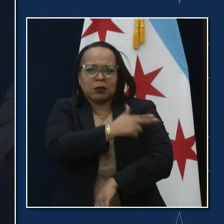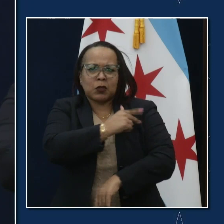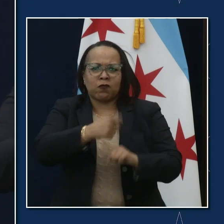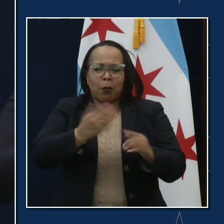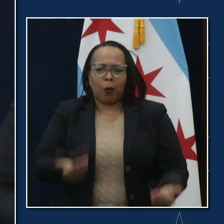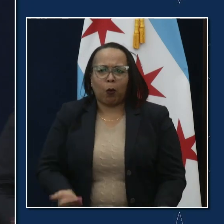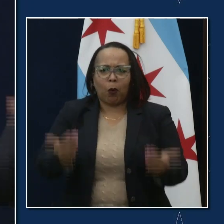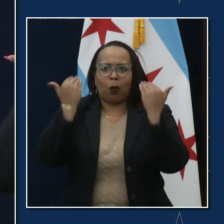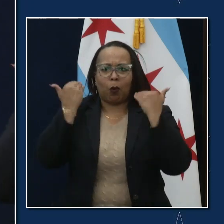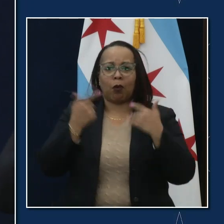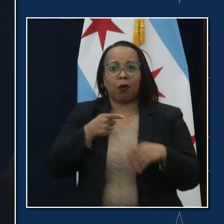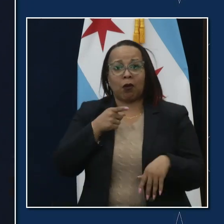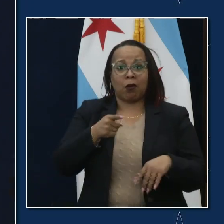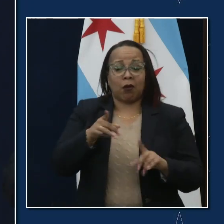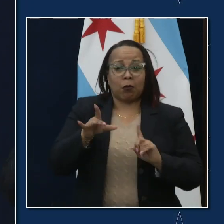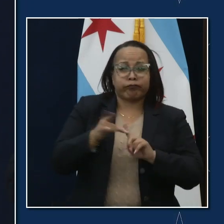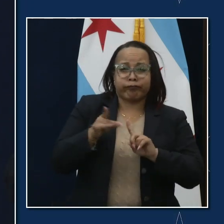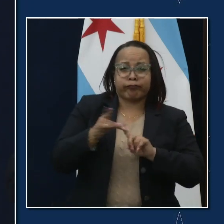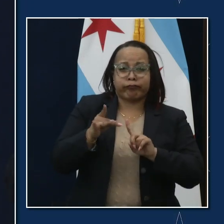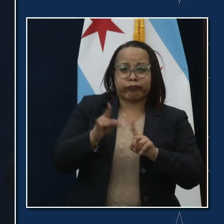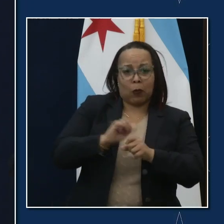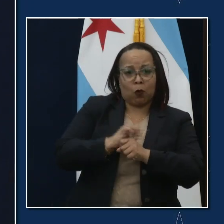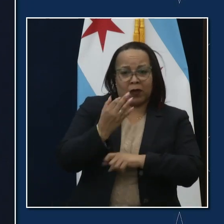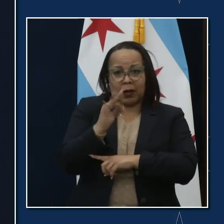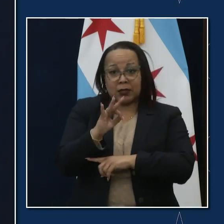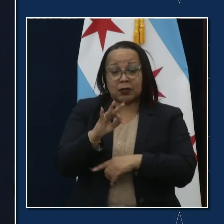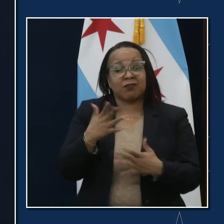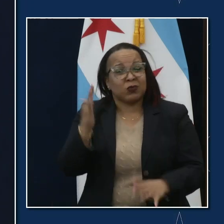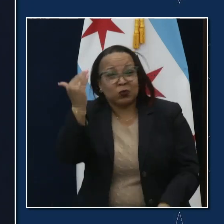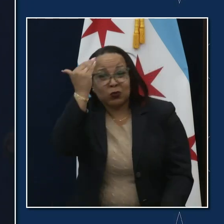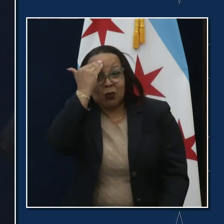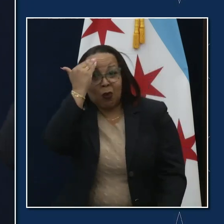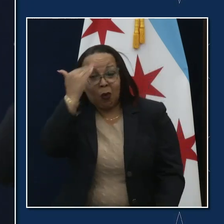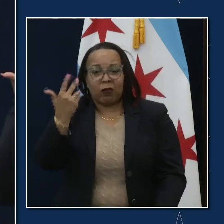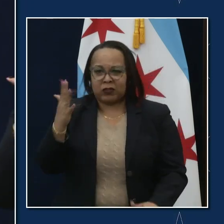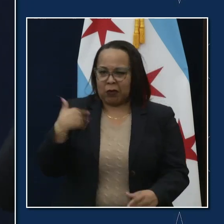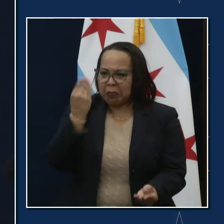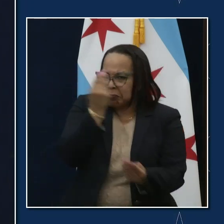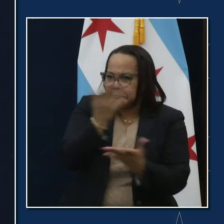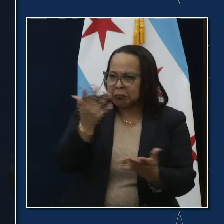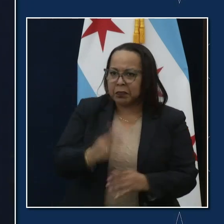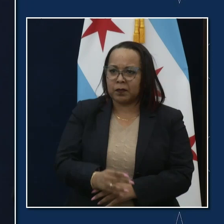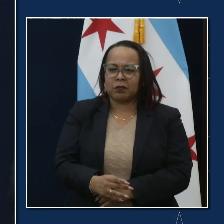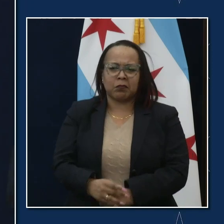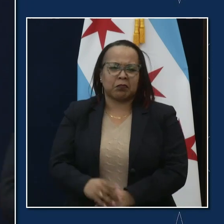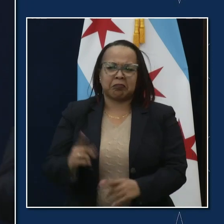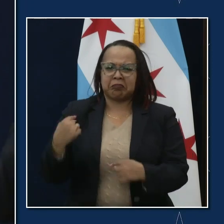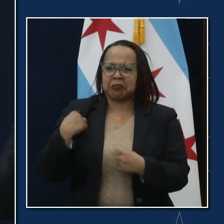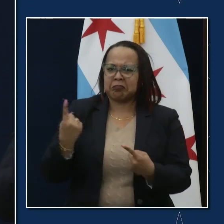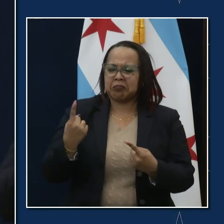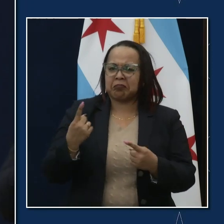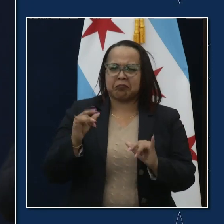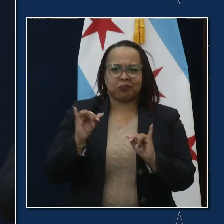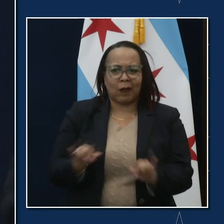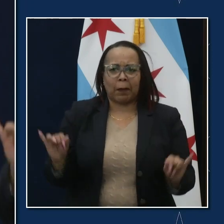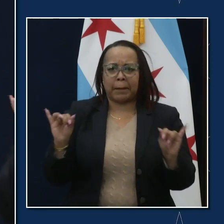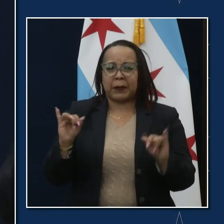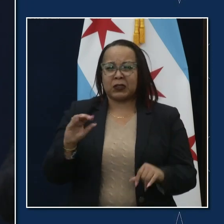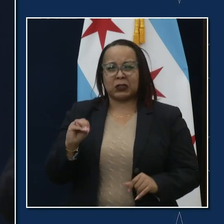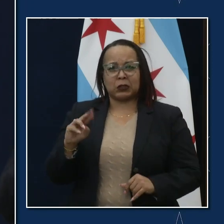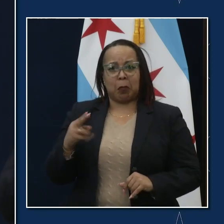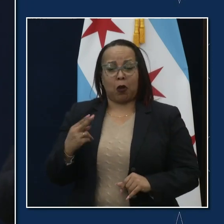overwhelmed with COVID-19 cases. As you know, and you've heard me say over and over again since March